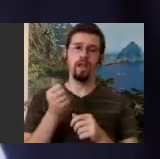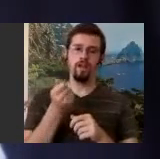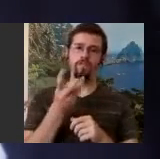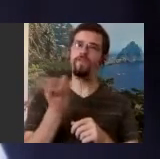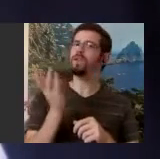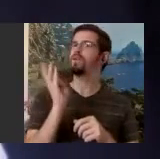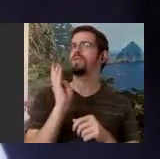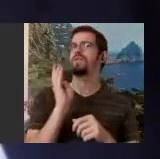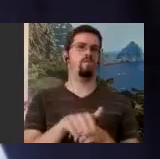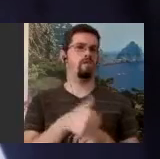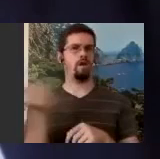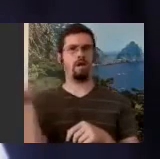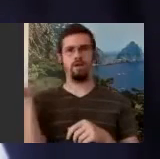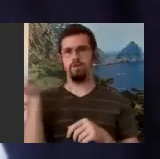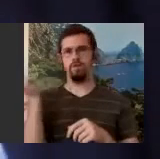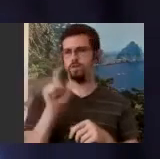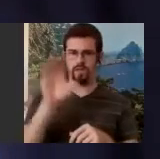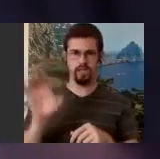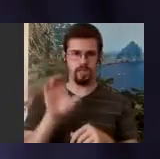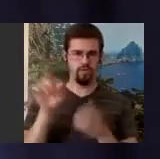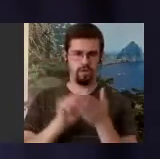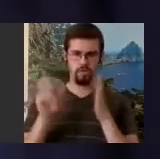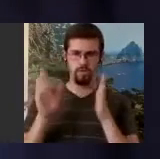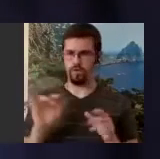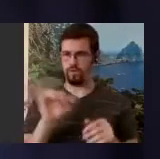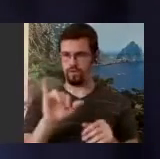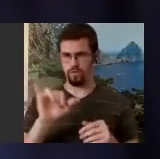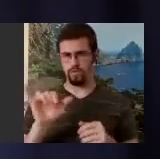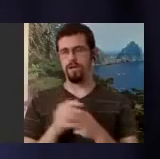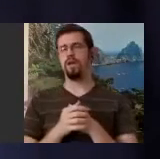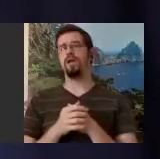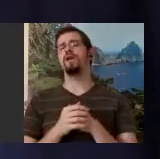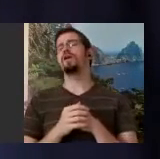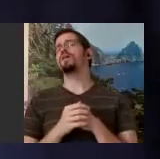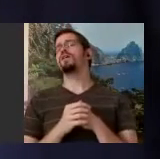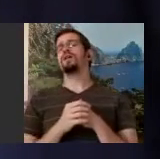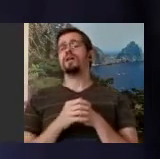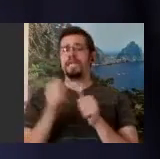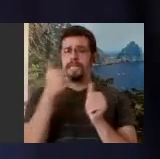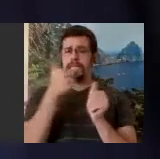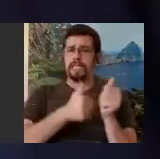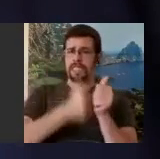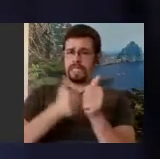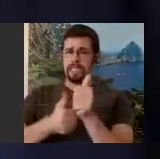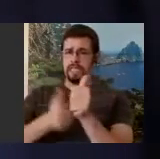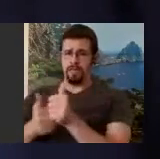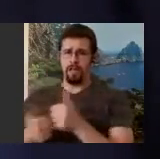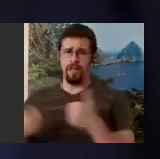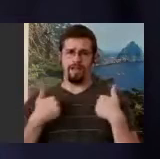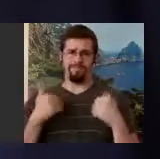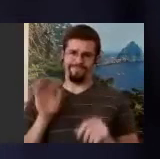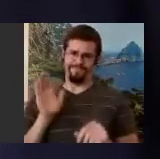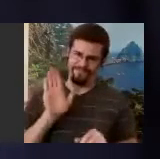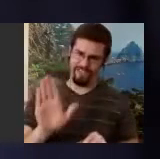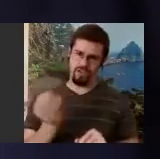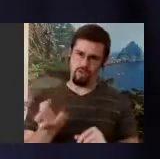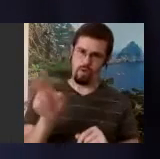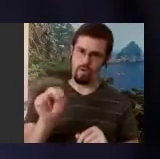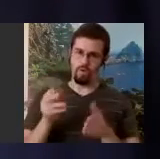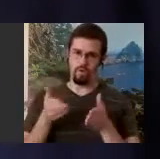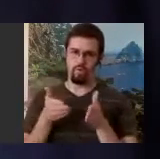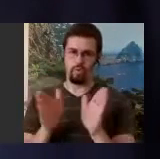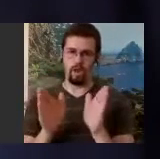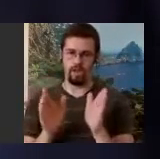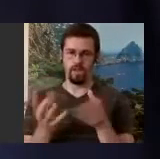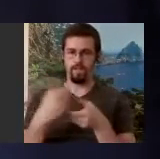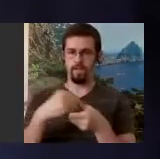others. And they each had a distinct way of incorporating physical gesture as instruction into their music